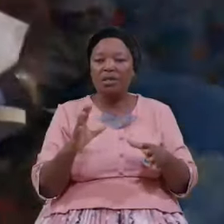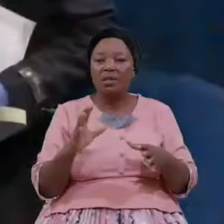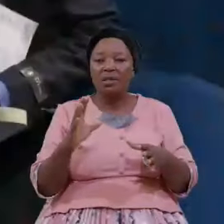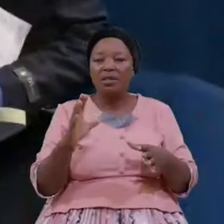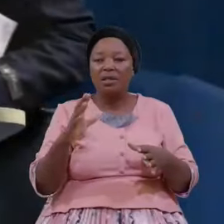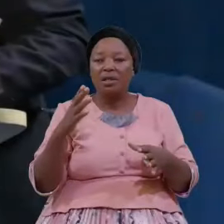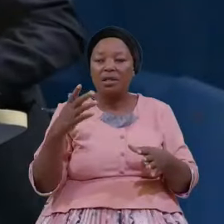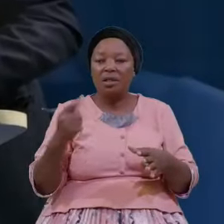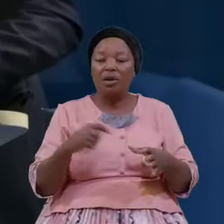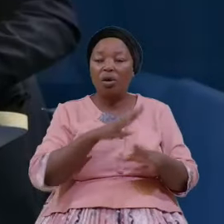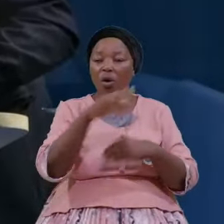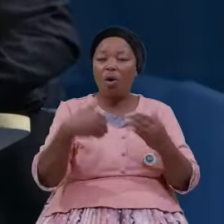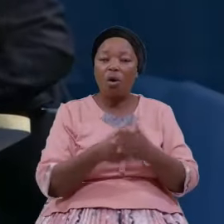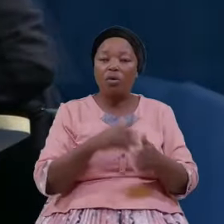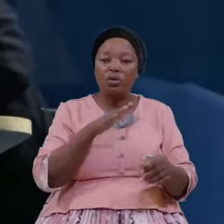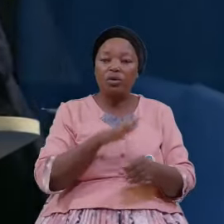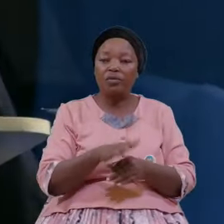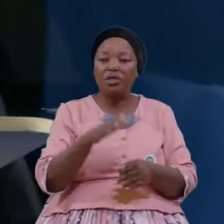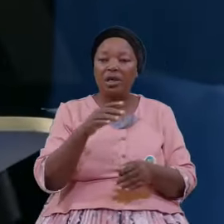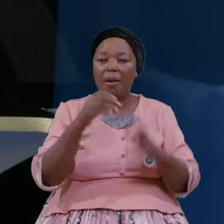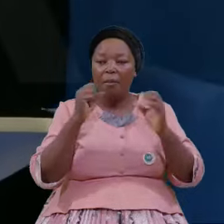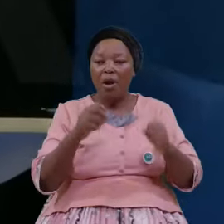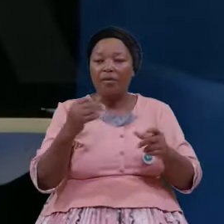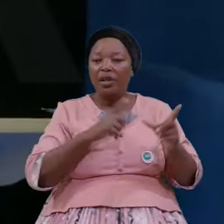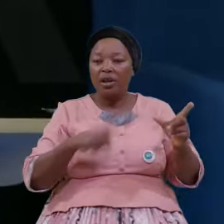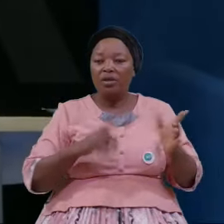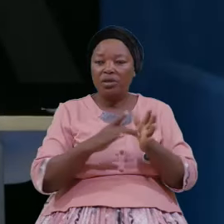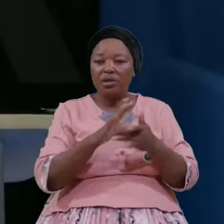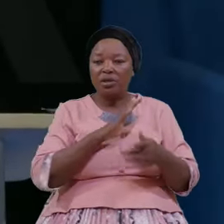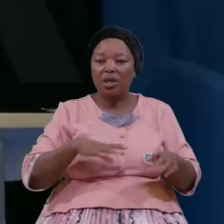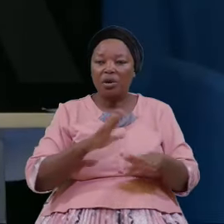all-sufficient power of the Lord Jesus Christ. Welcome, sir.